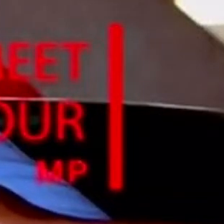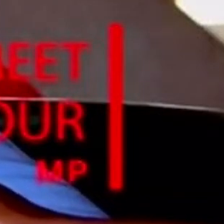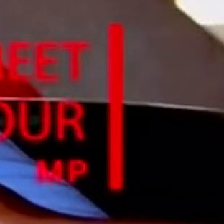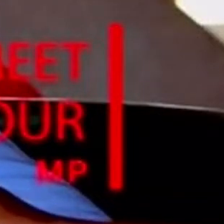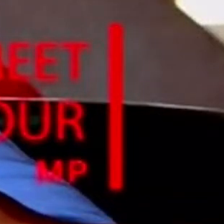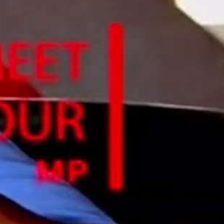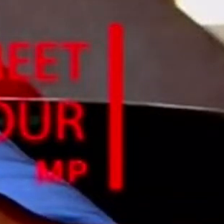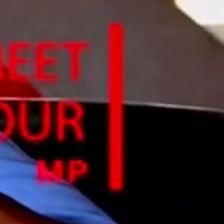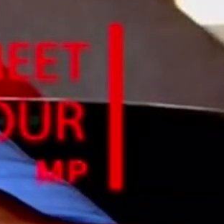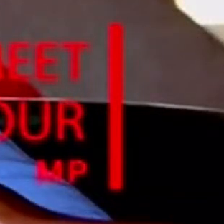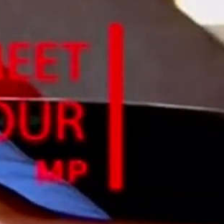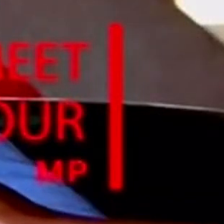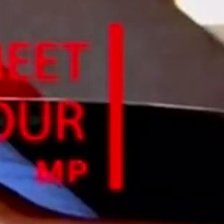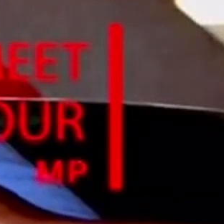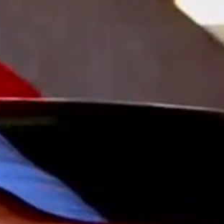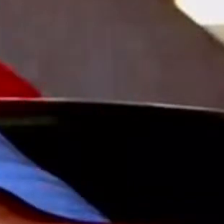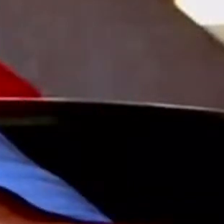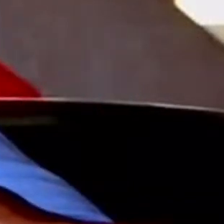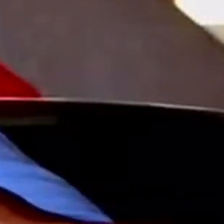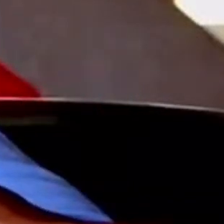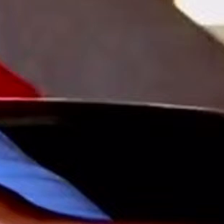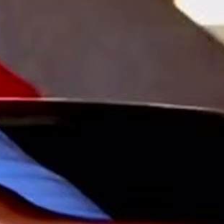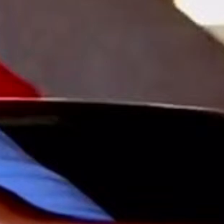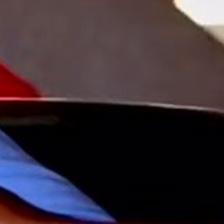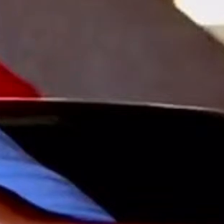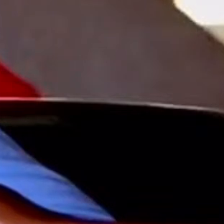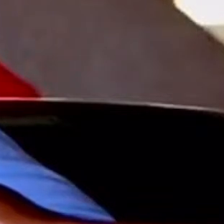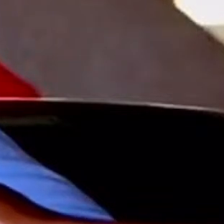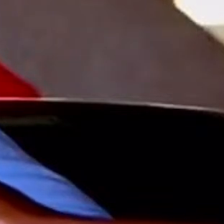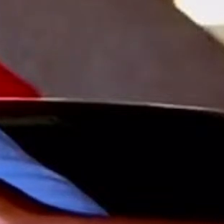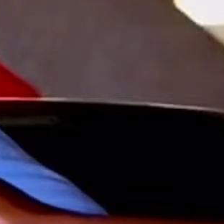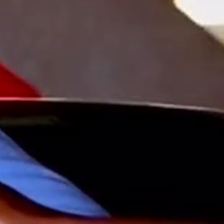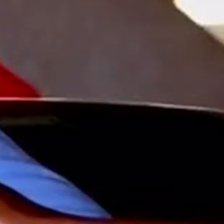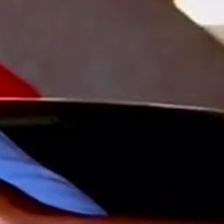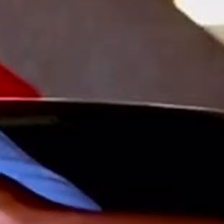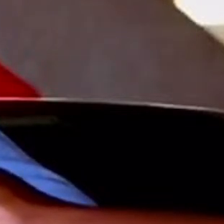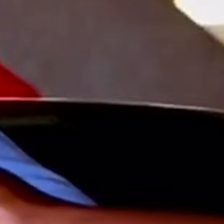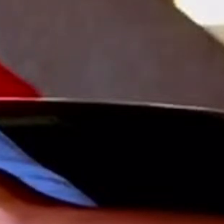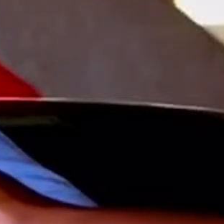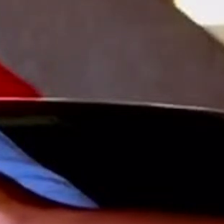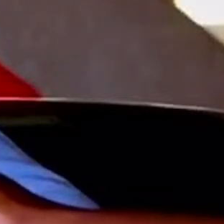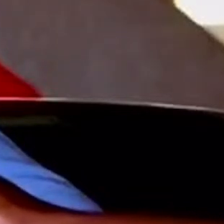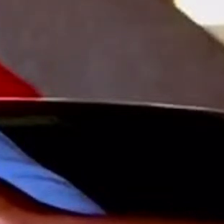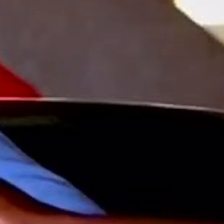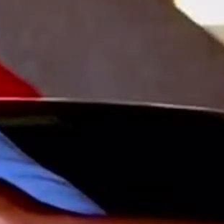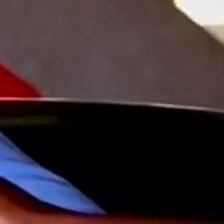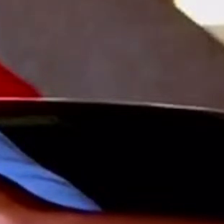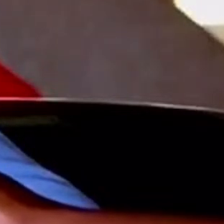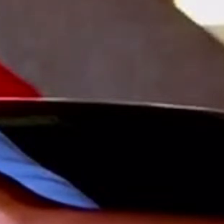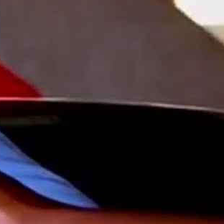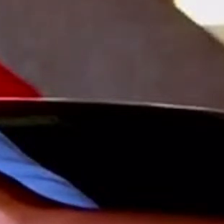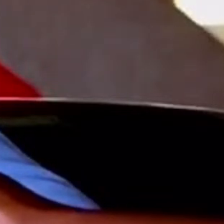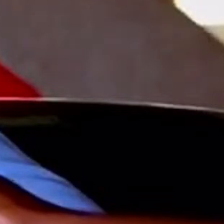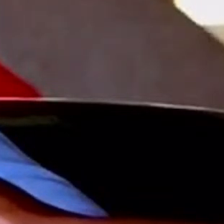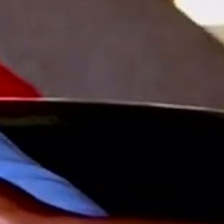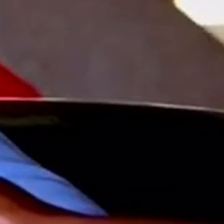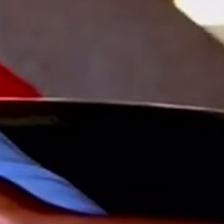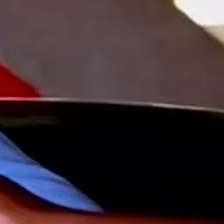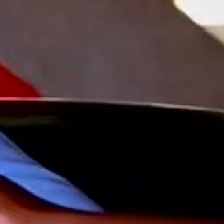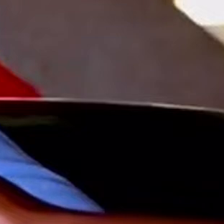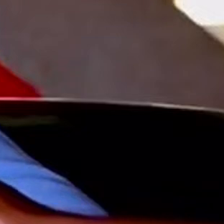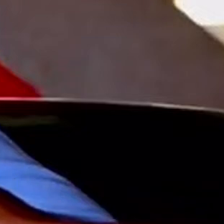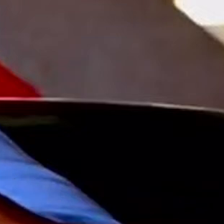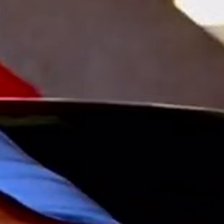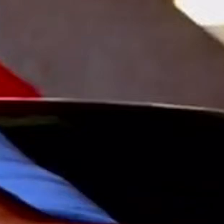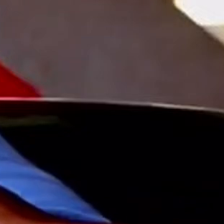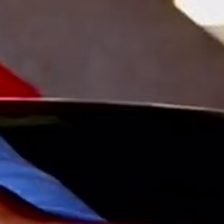that actually getting involved in those acts are punished by the law and the traditional